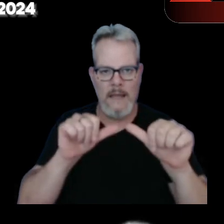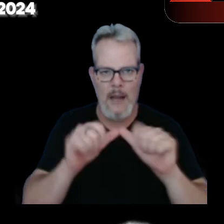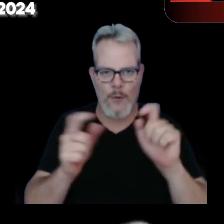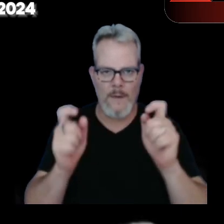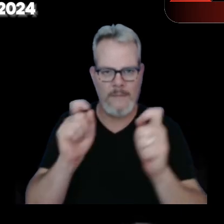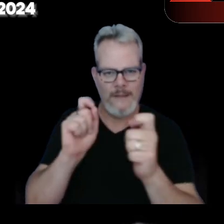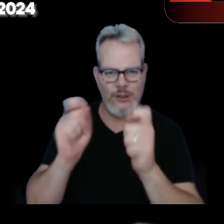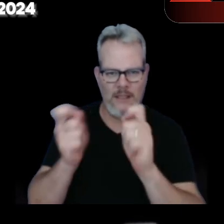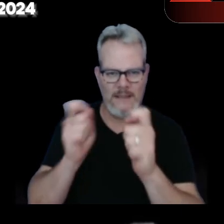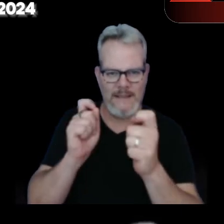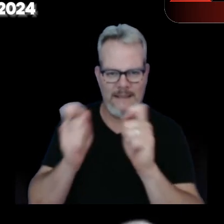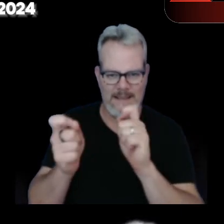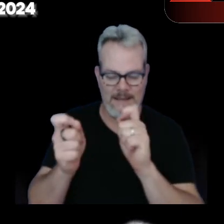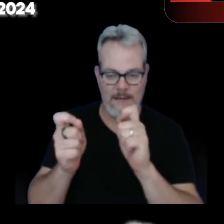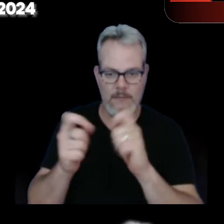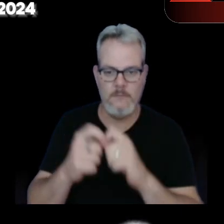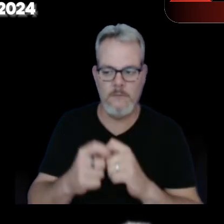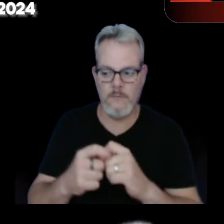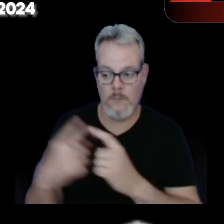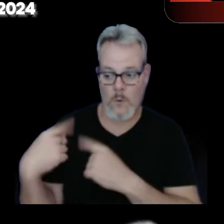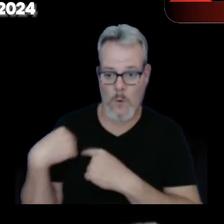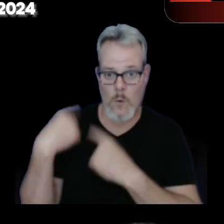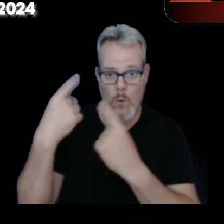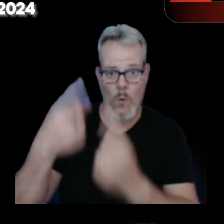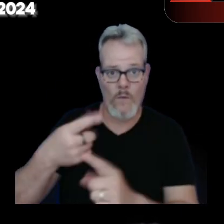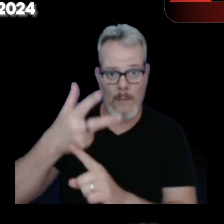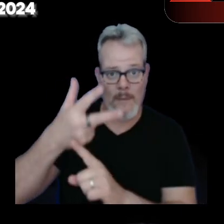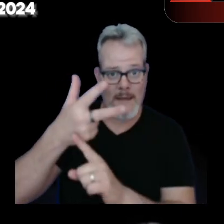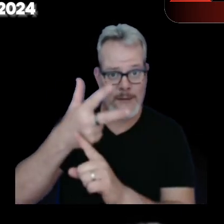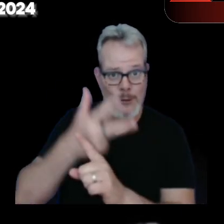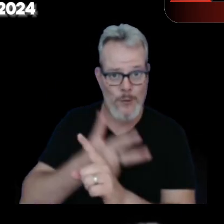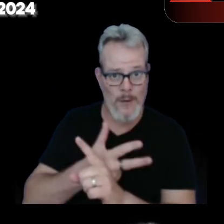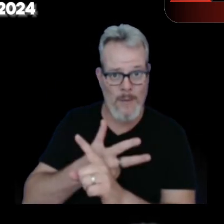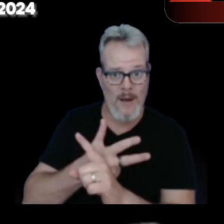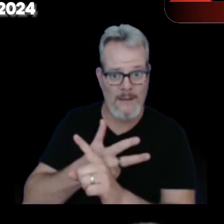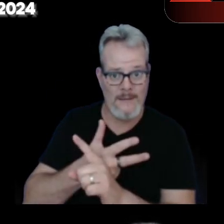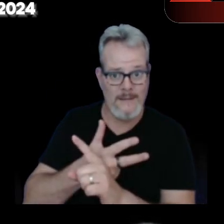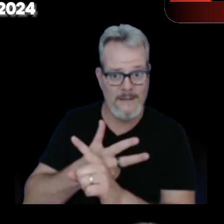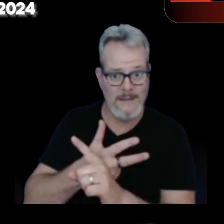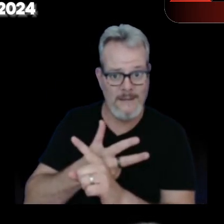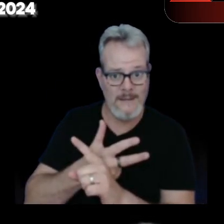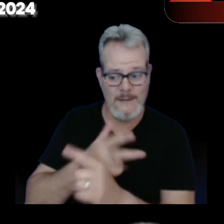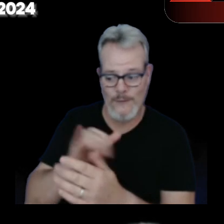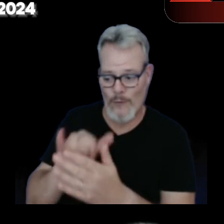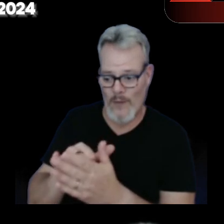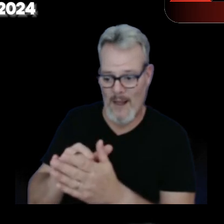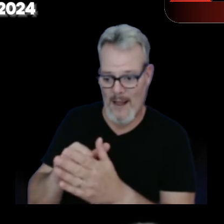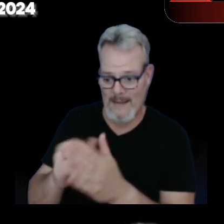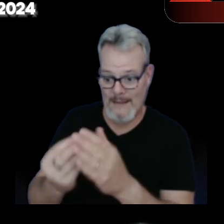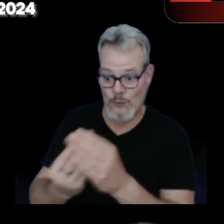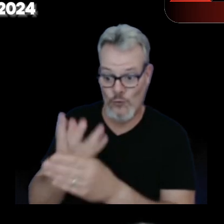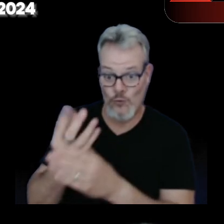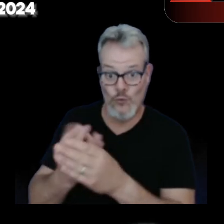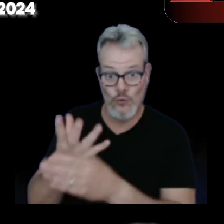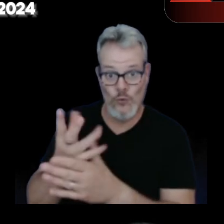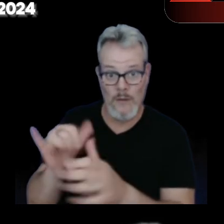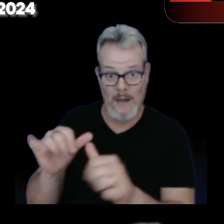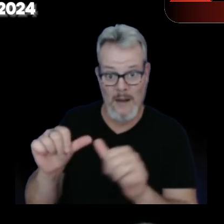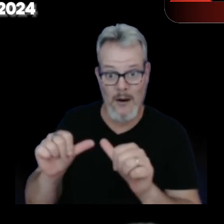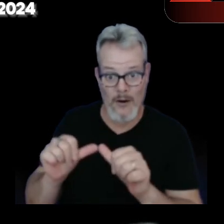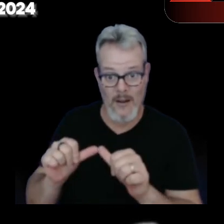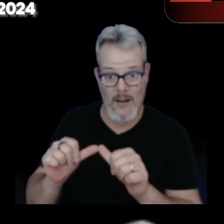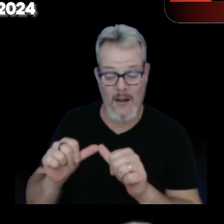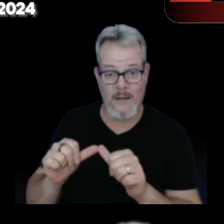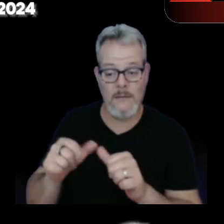Over the last 3 months since the intrusion of the Southwest Rift Zone, areas in the